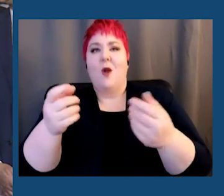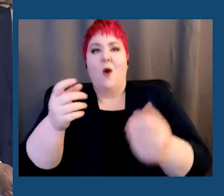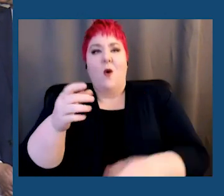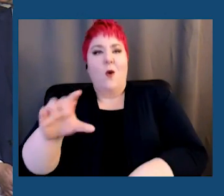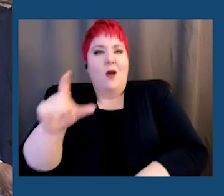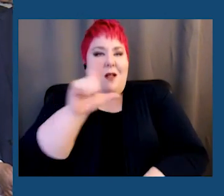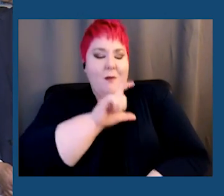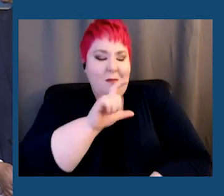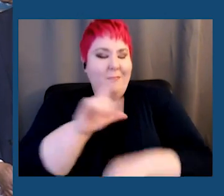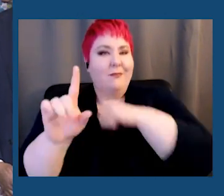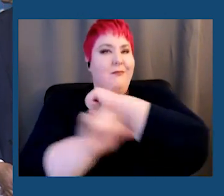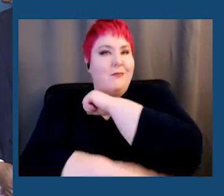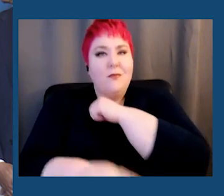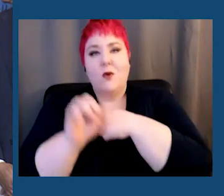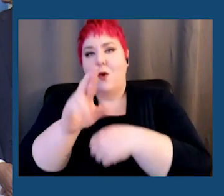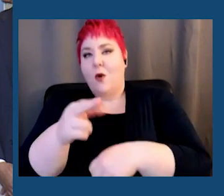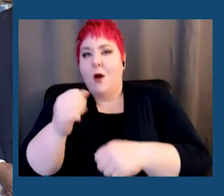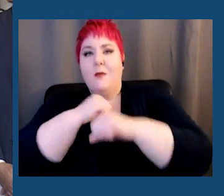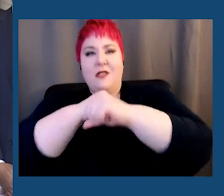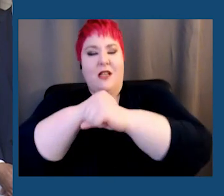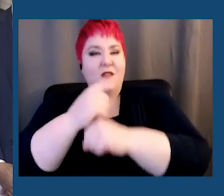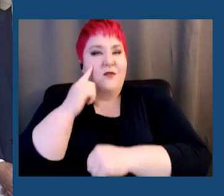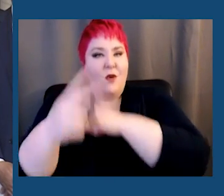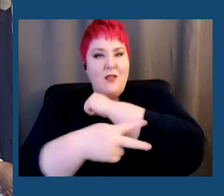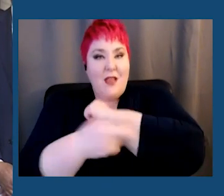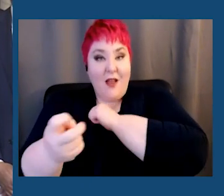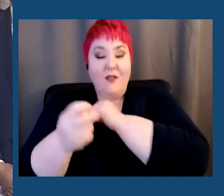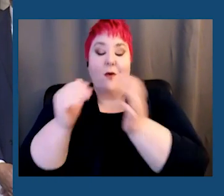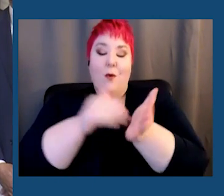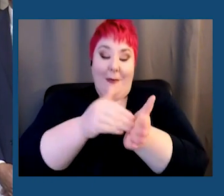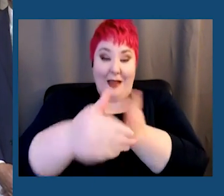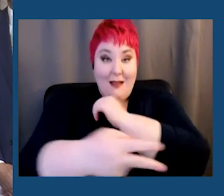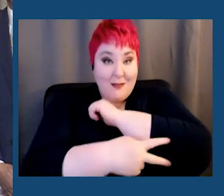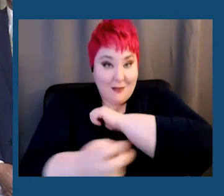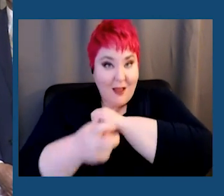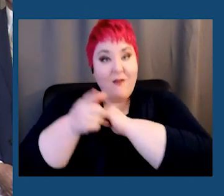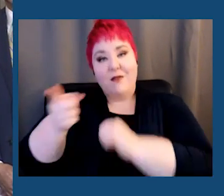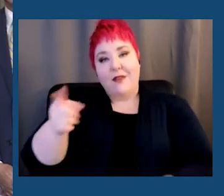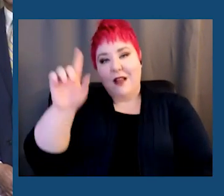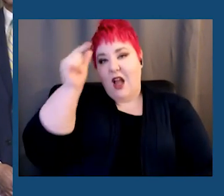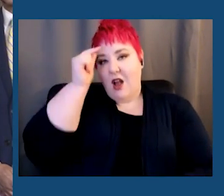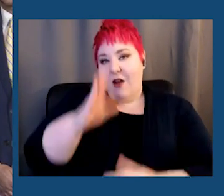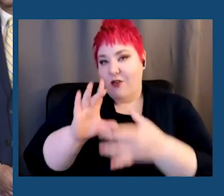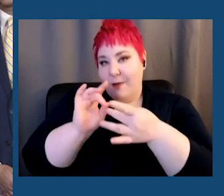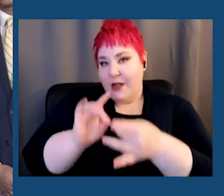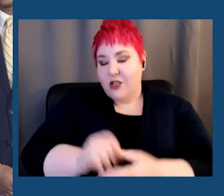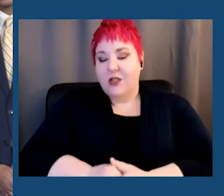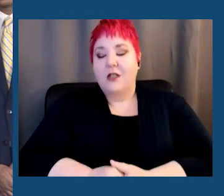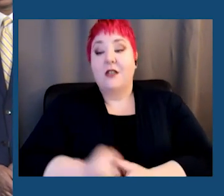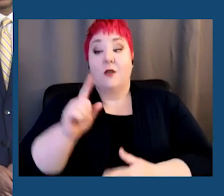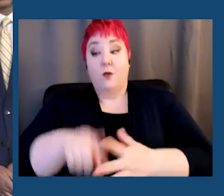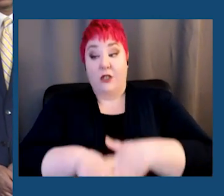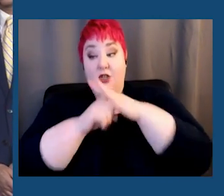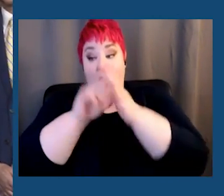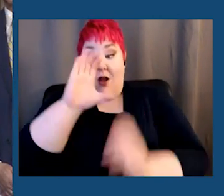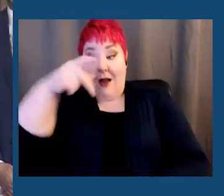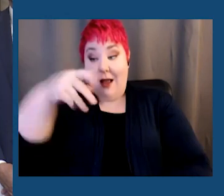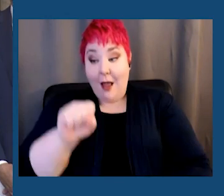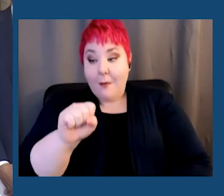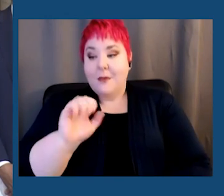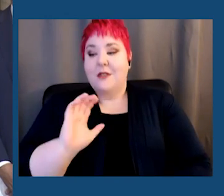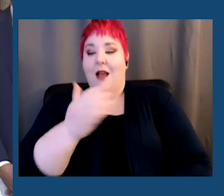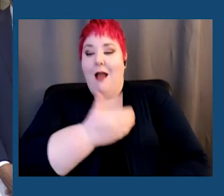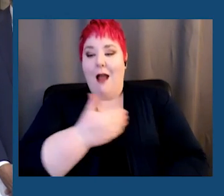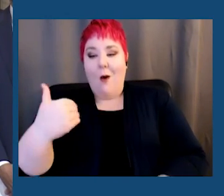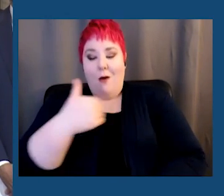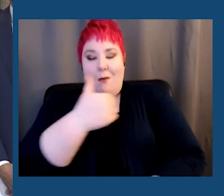particularly organized and repeated theft, which the governor talked about. Since we launched CAPS has grown, our partnerships represent a diverse